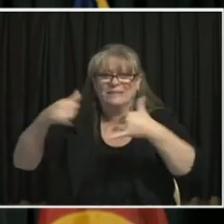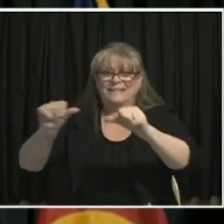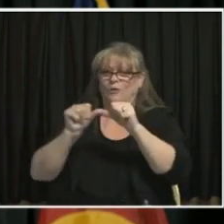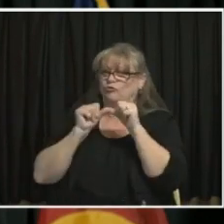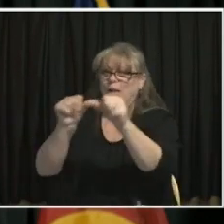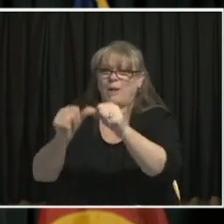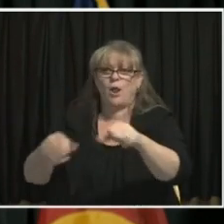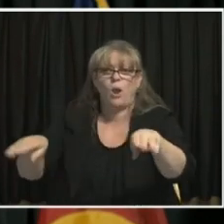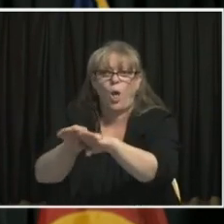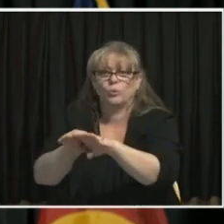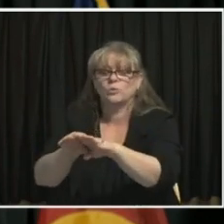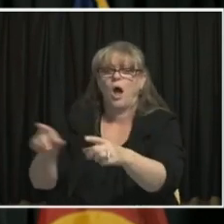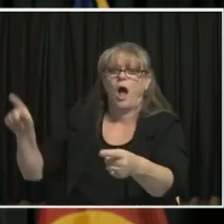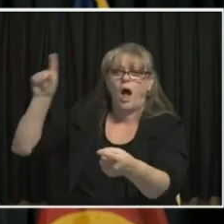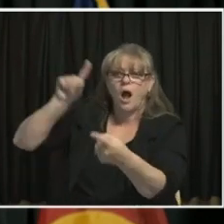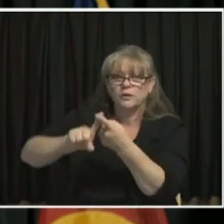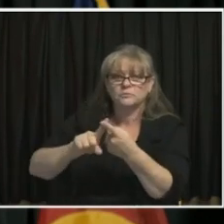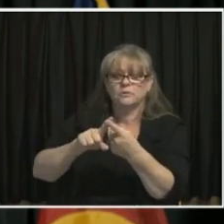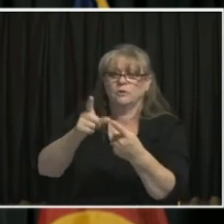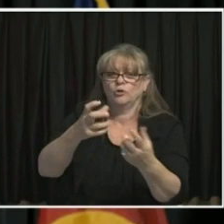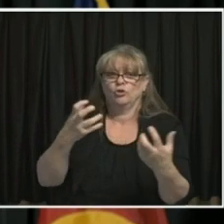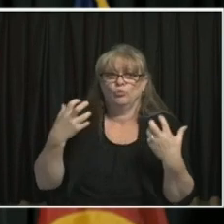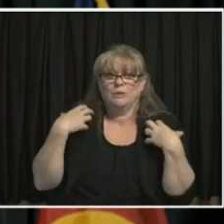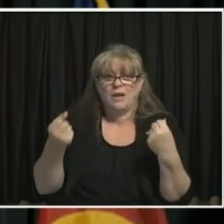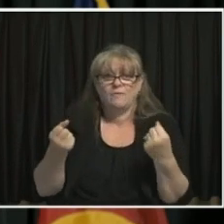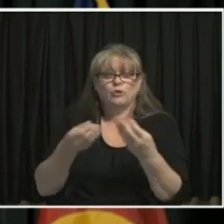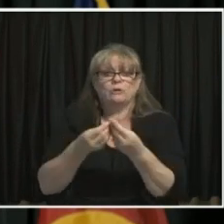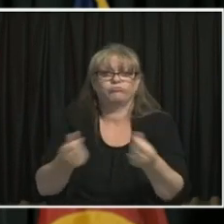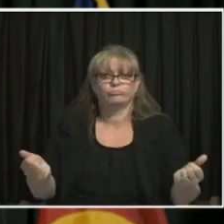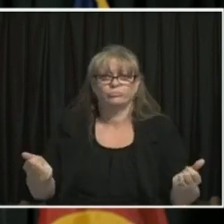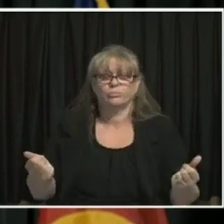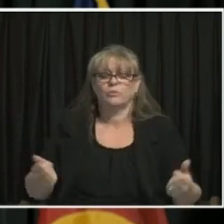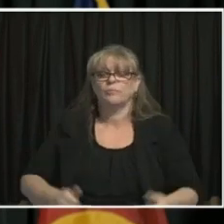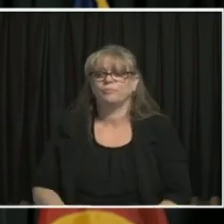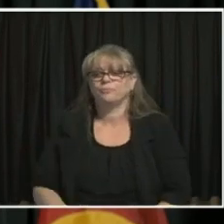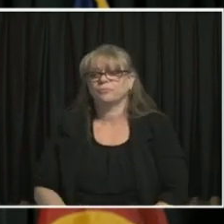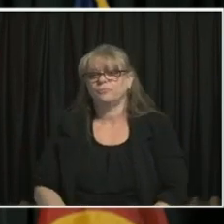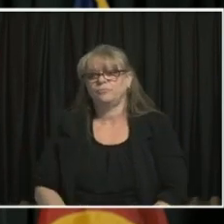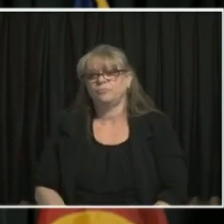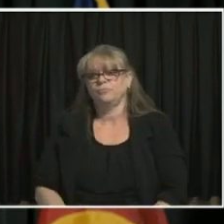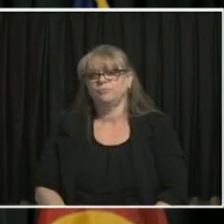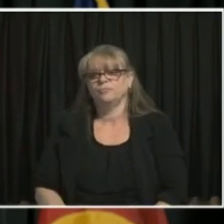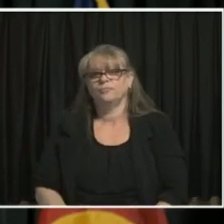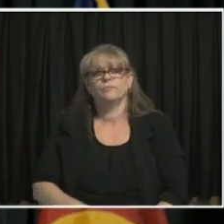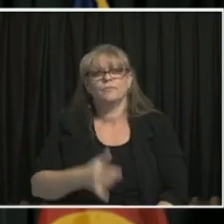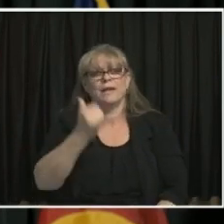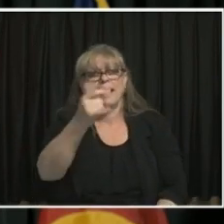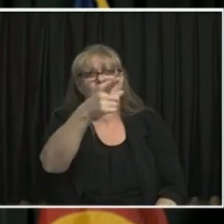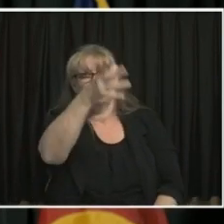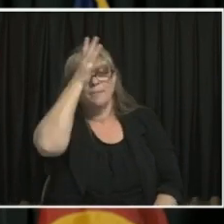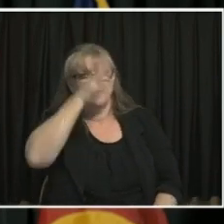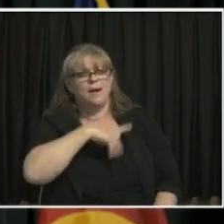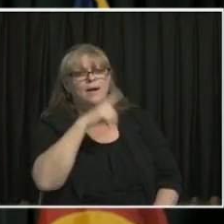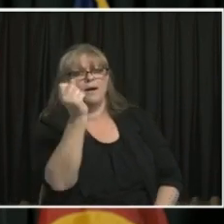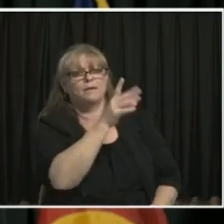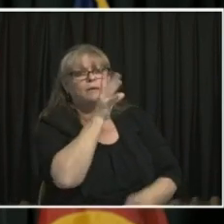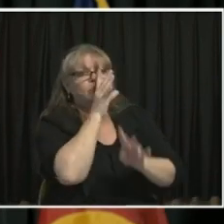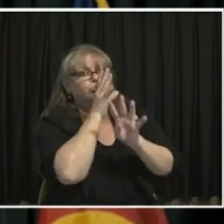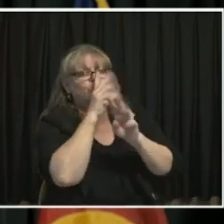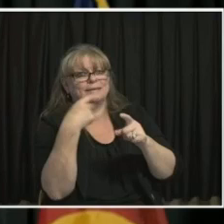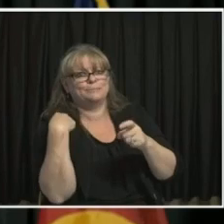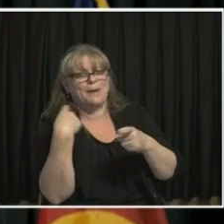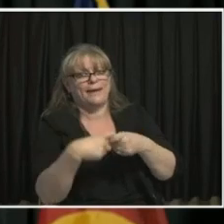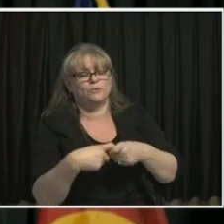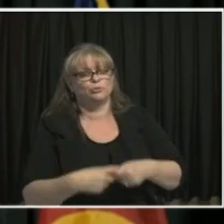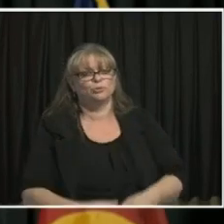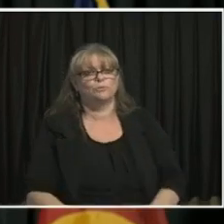health hazard. Bueno, para Noticia Univisión, el fin de semana abrió un restaurante en Castle Rock y